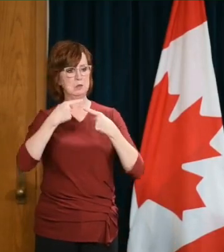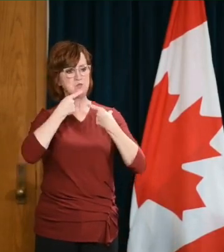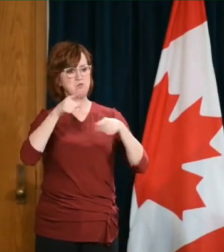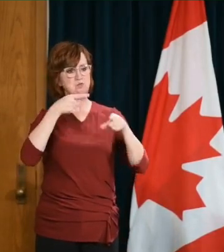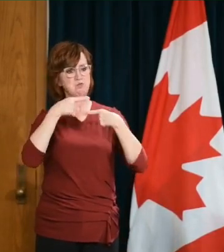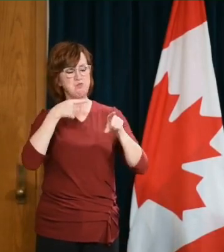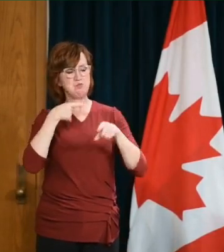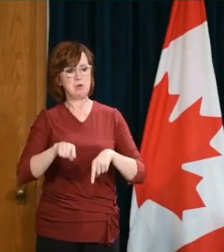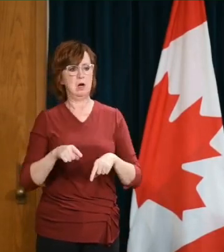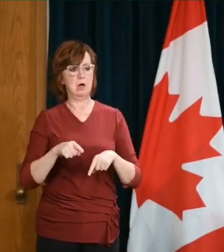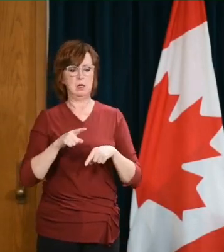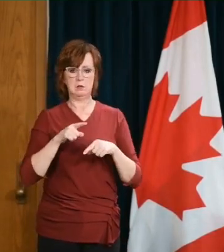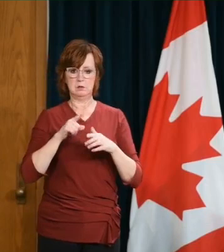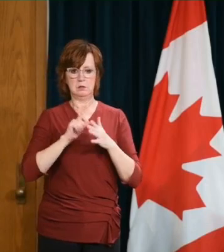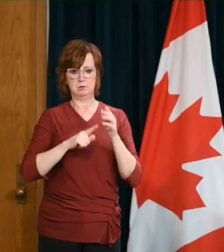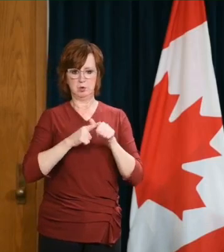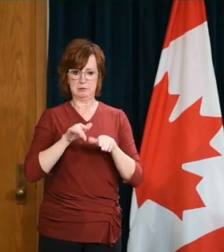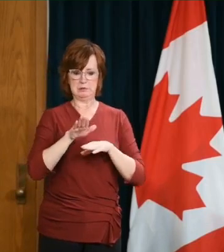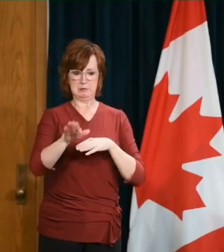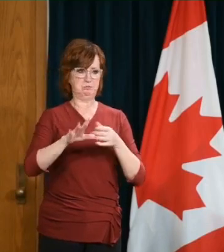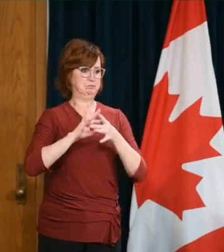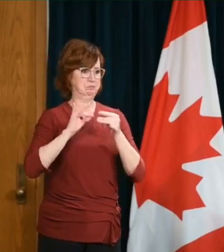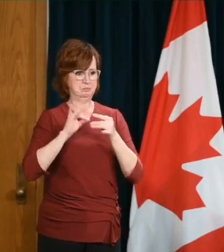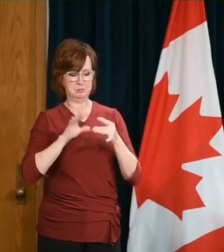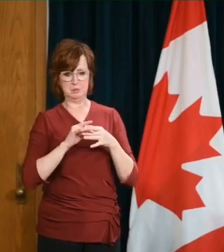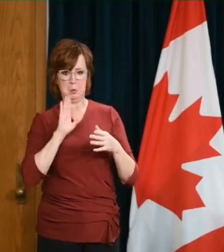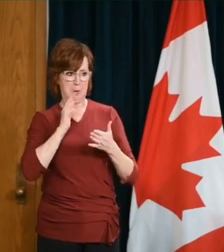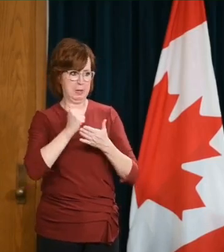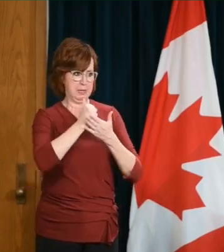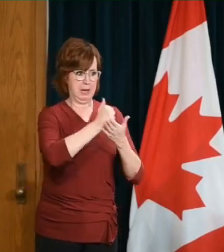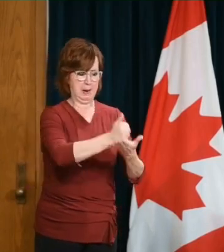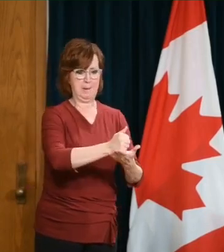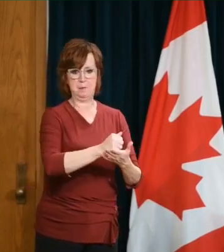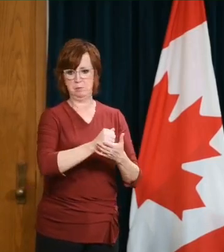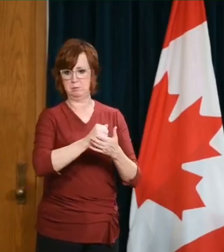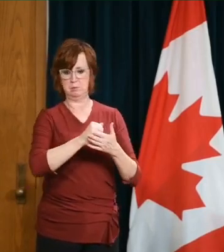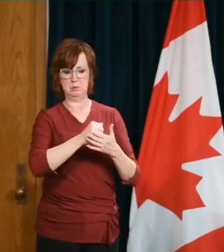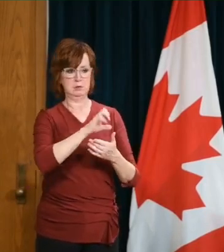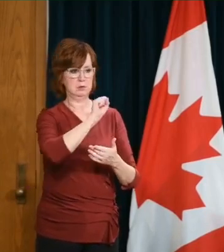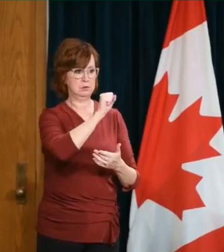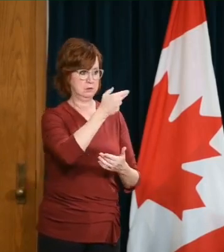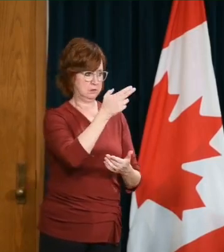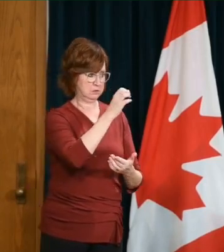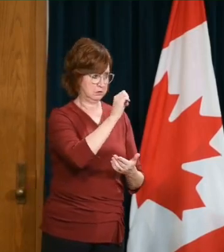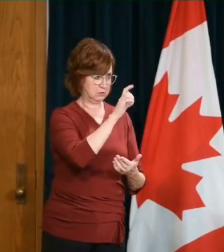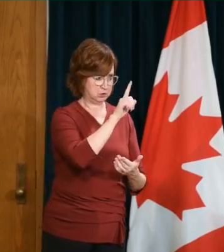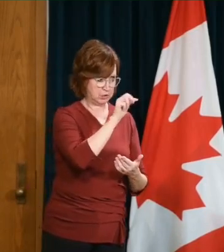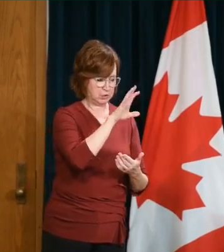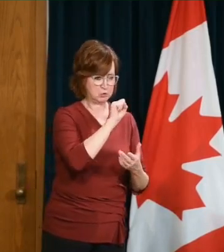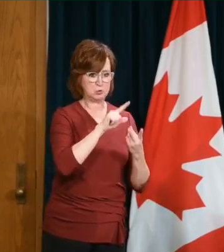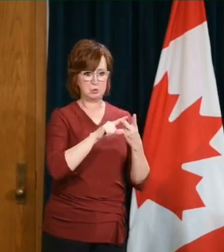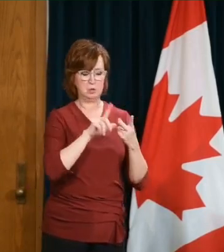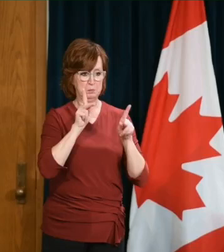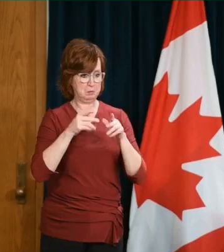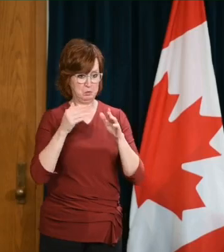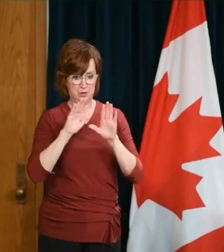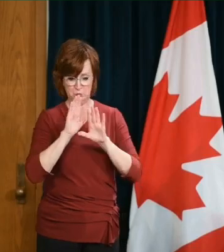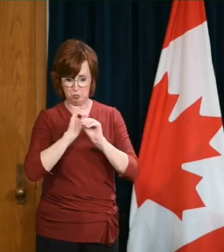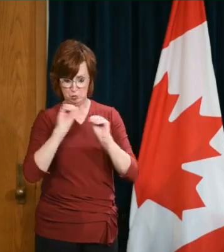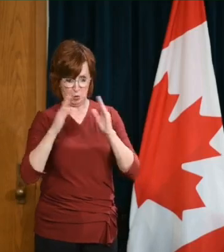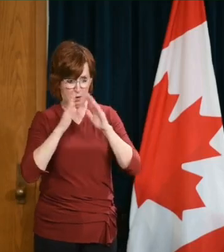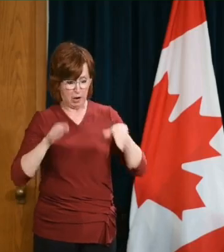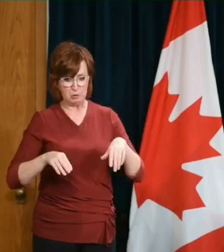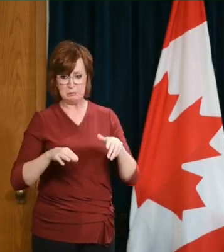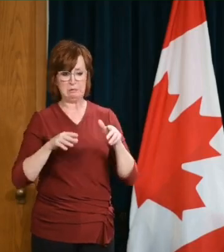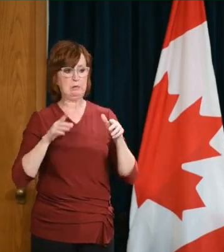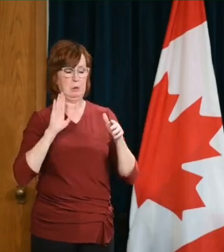that are being provided to that population, to our shelters. He's working actively with the operators of those